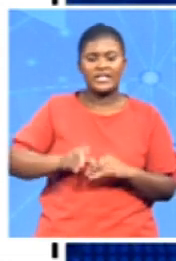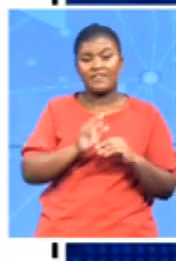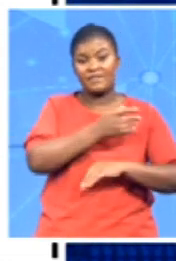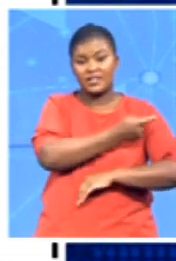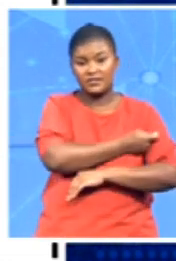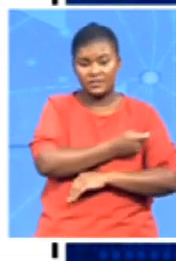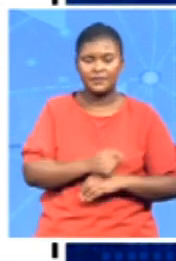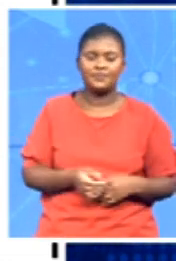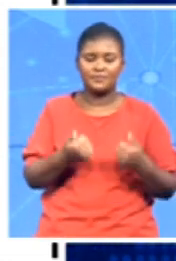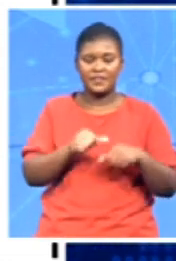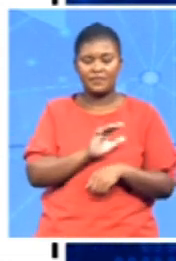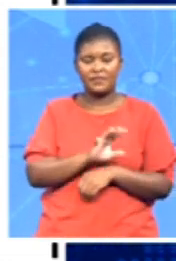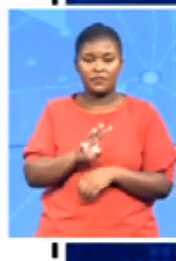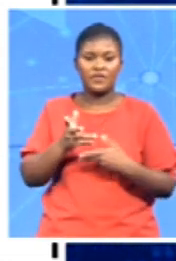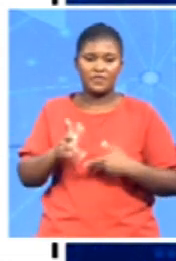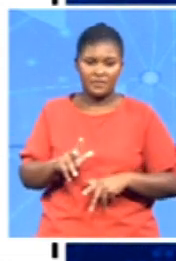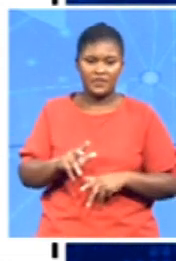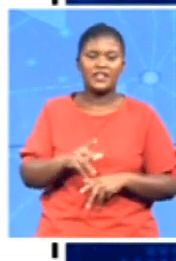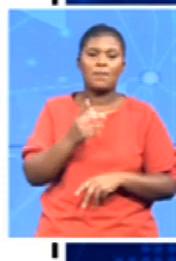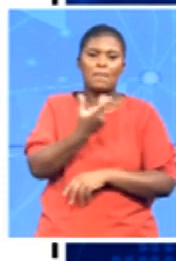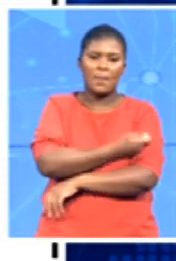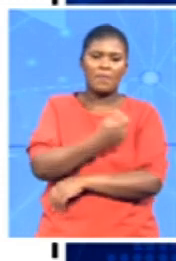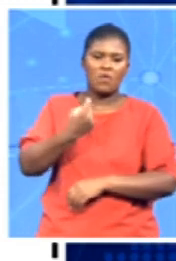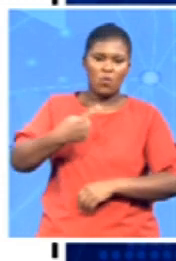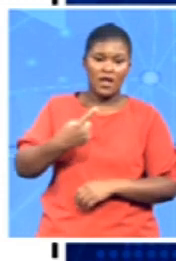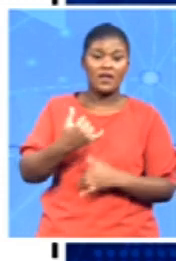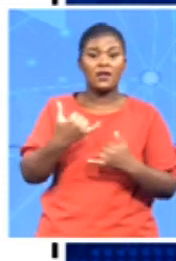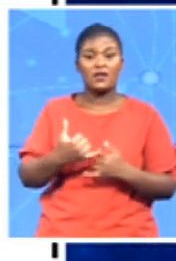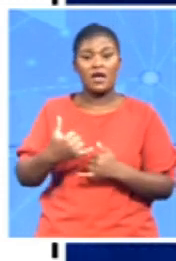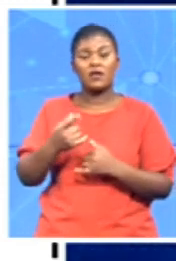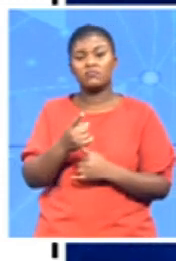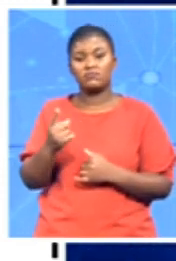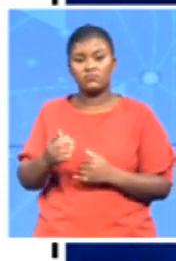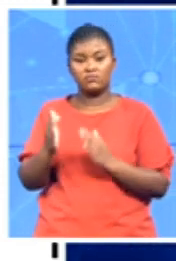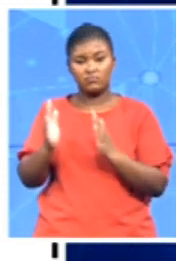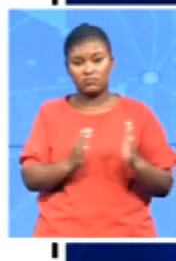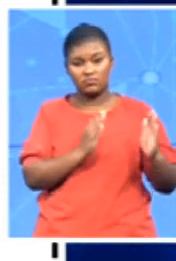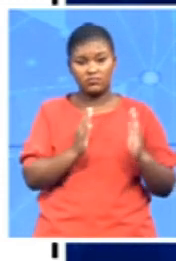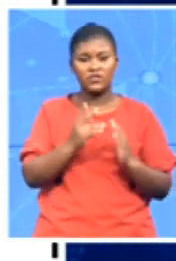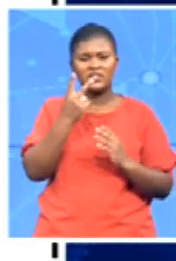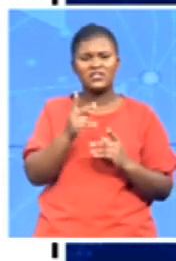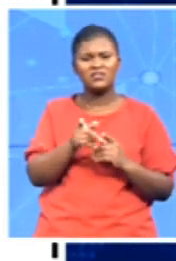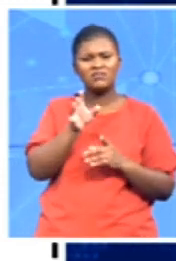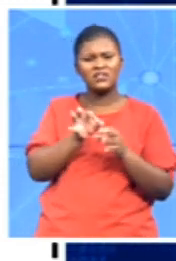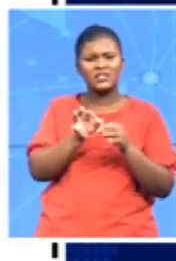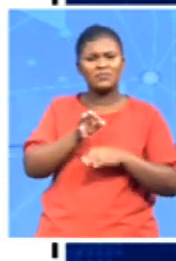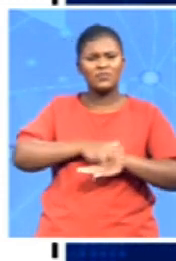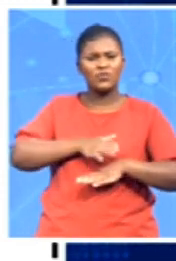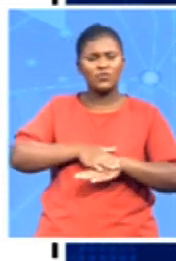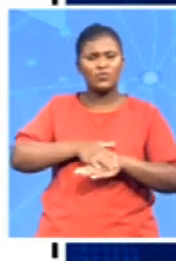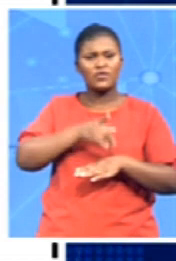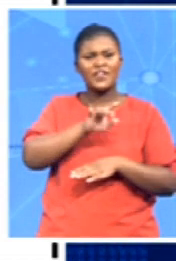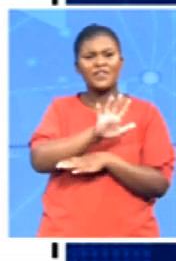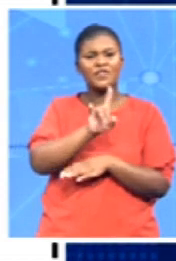one vaccine. That breakdown of the unvaccinated, you'll see, is majority of those, 51% of that, which